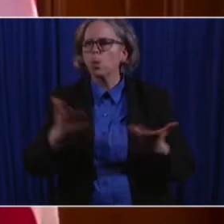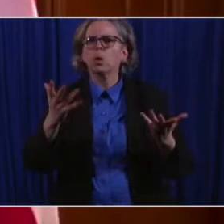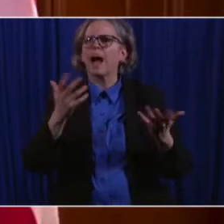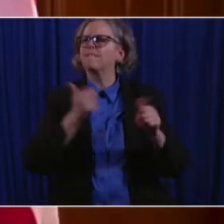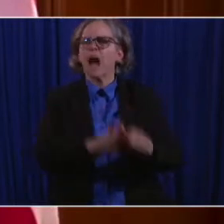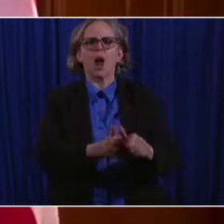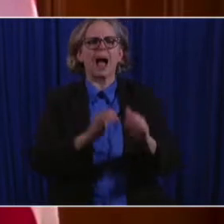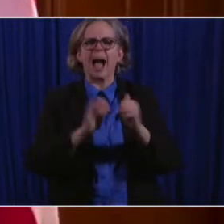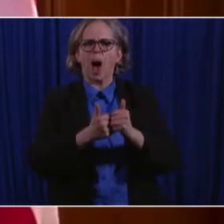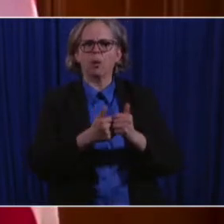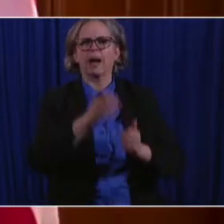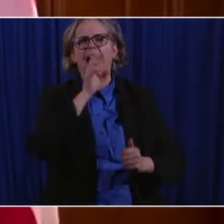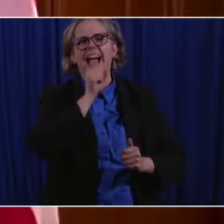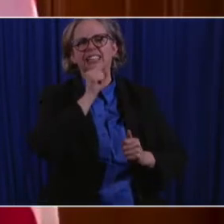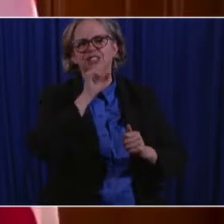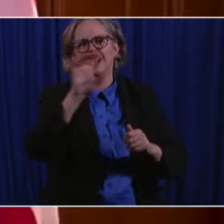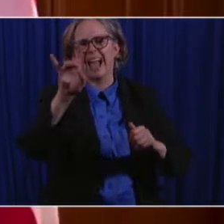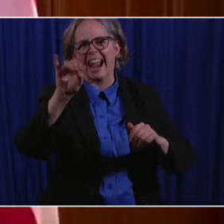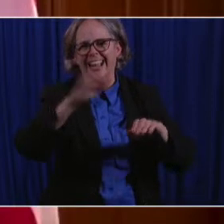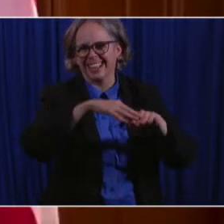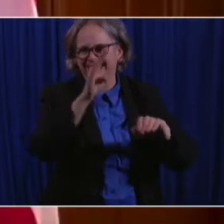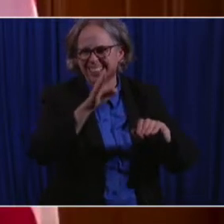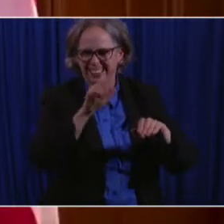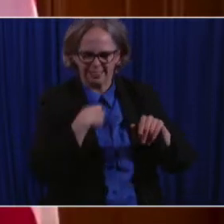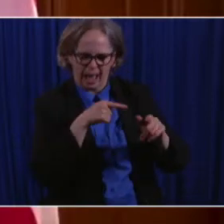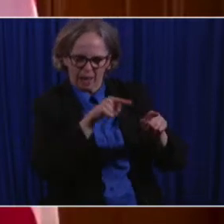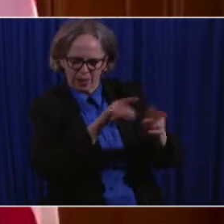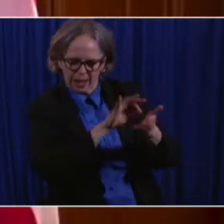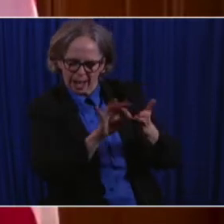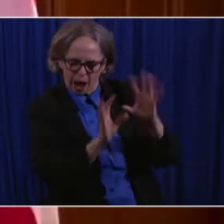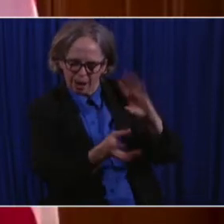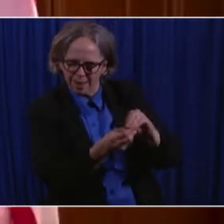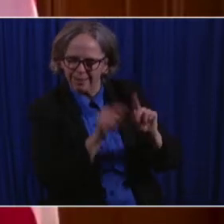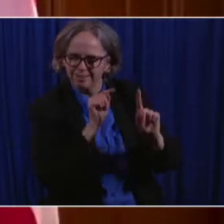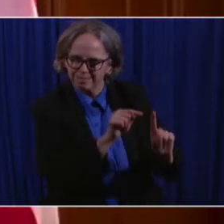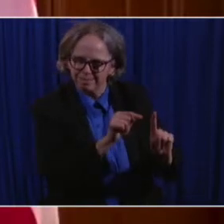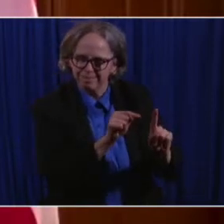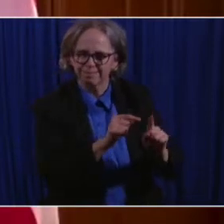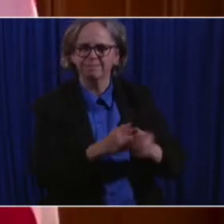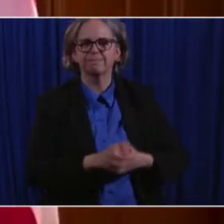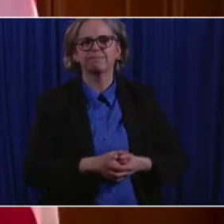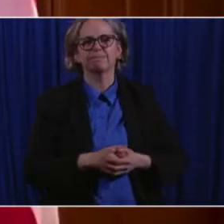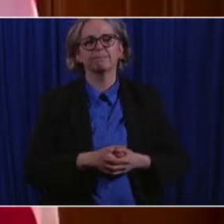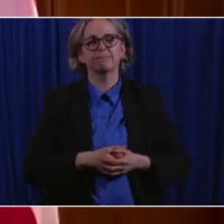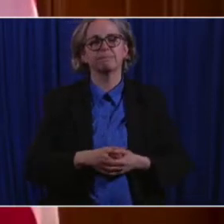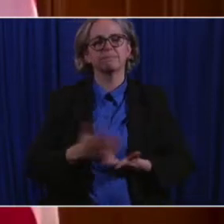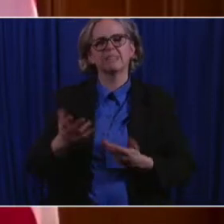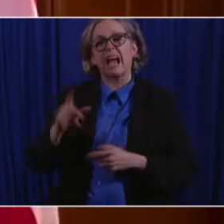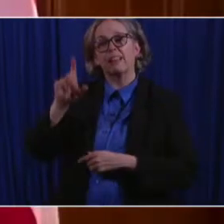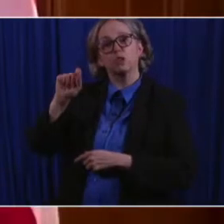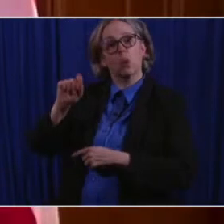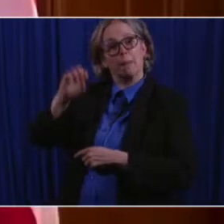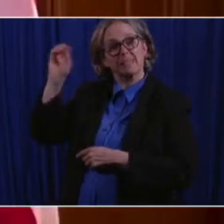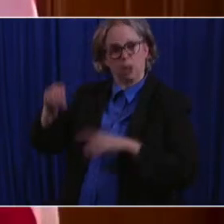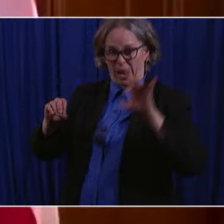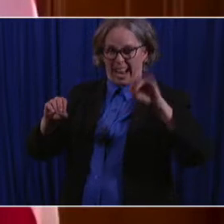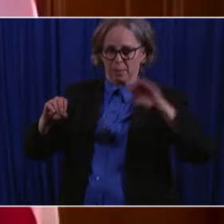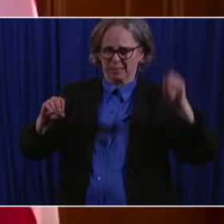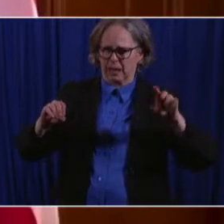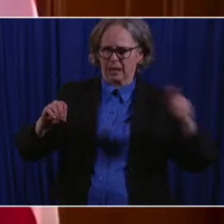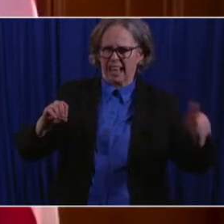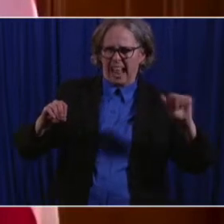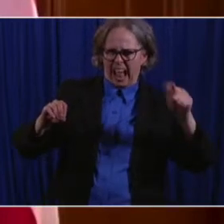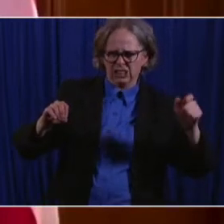did that. So it's distributed basically per capita, 80% of that, and then there's a 20% component that has to do